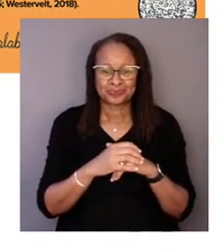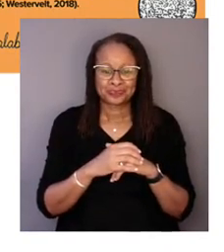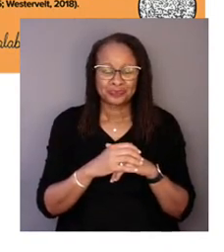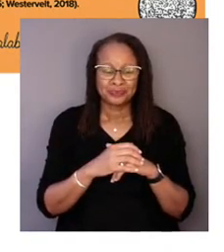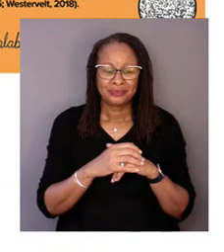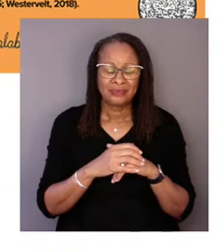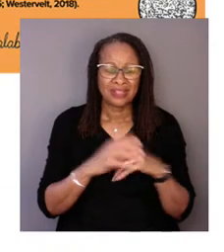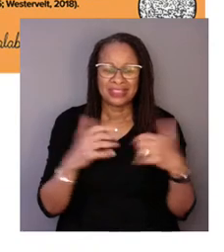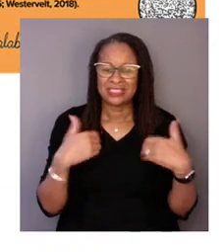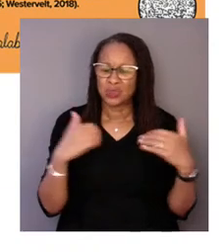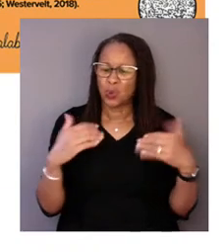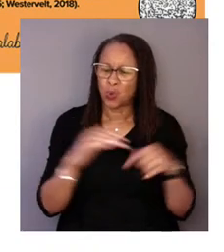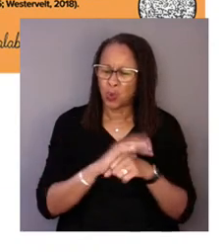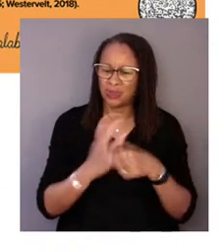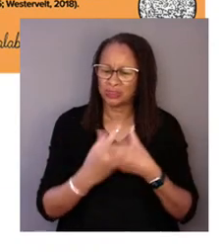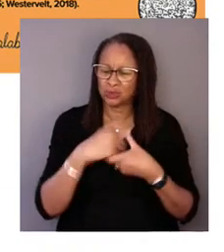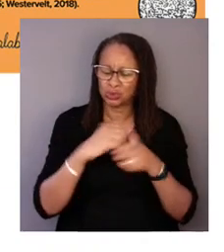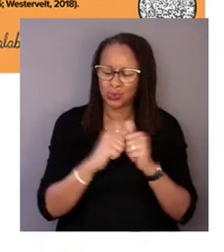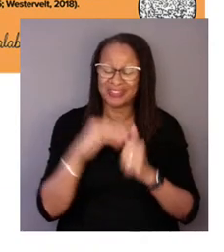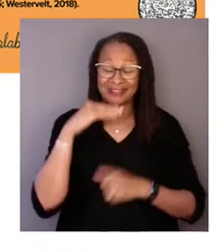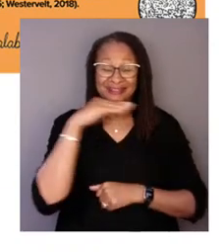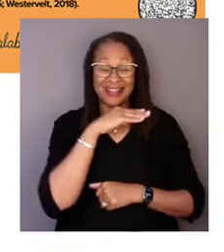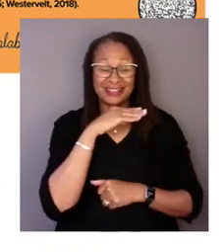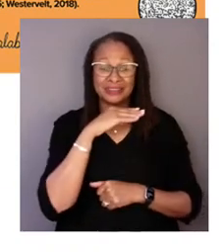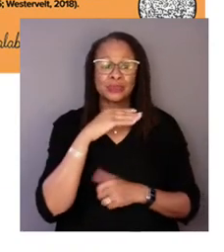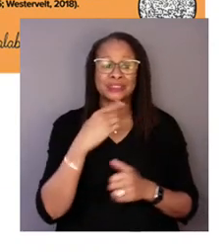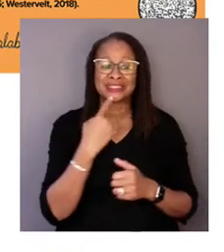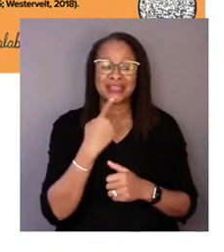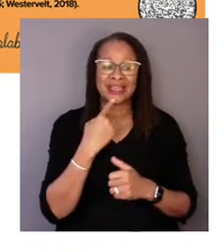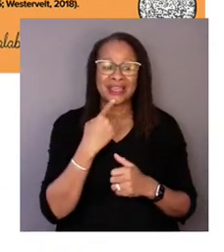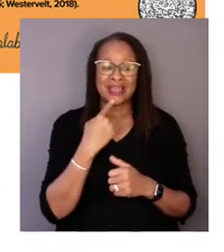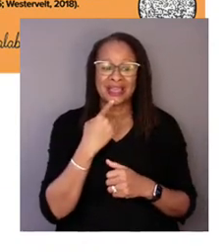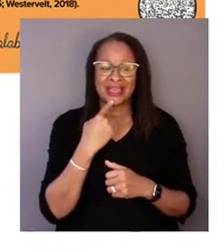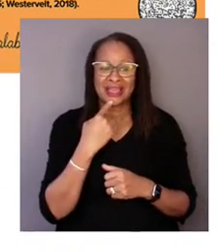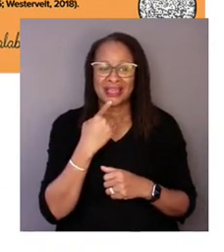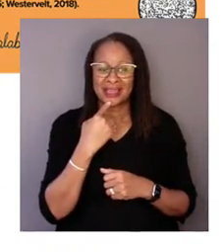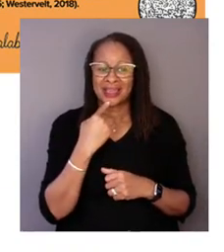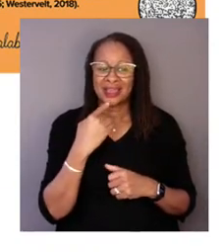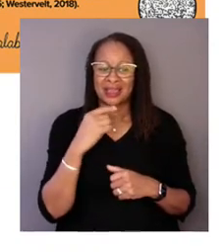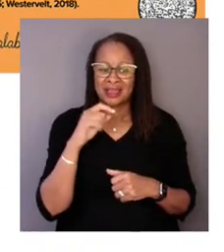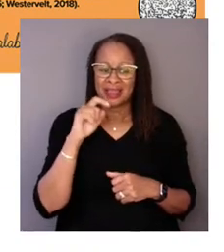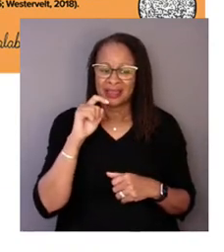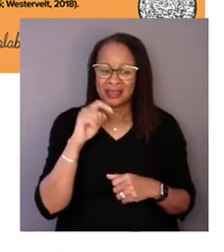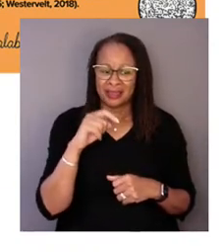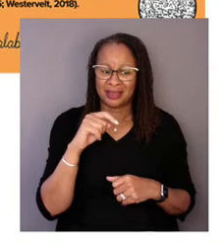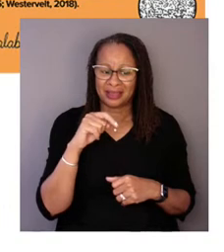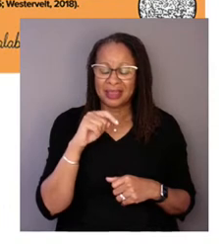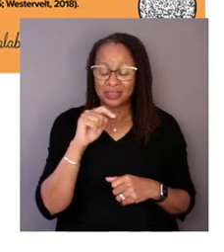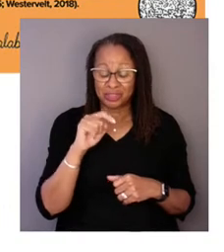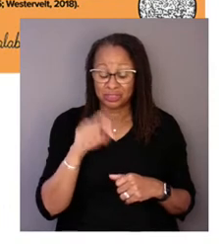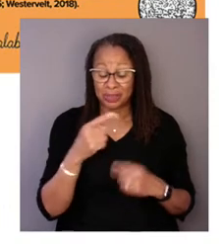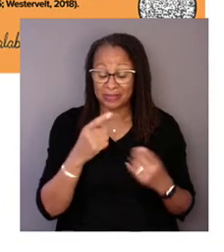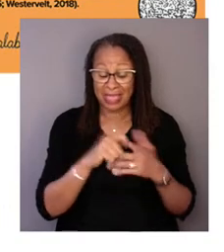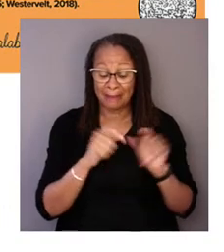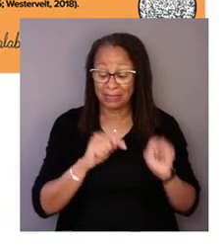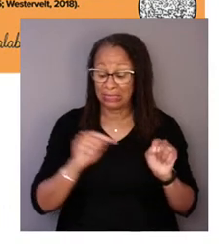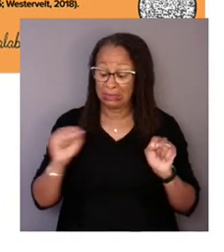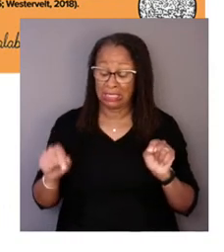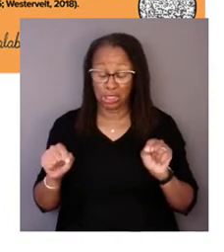to communicate is there's something going on up here, but you have to be paying attention to the term perspective of what's really going